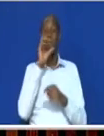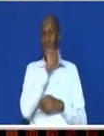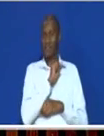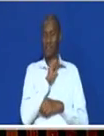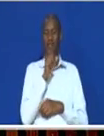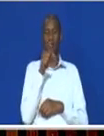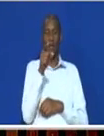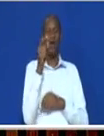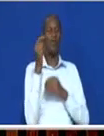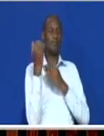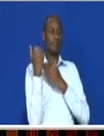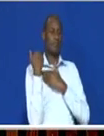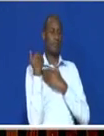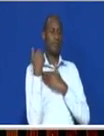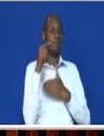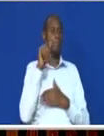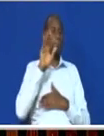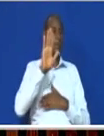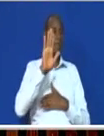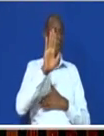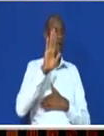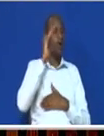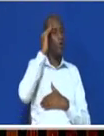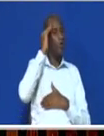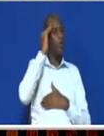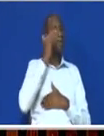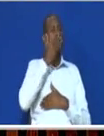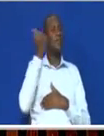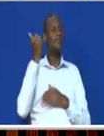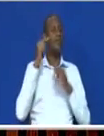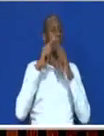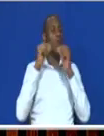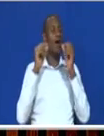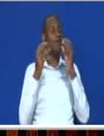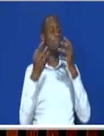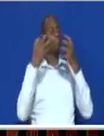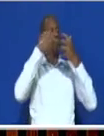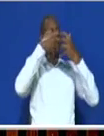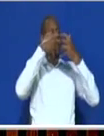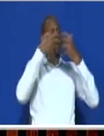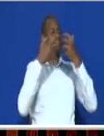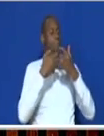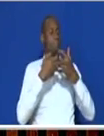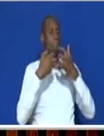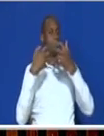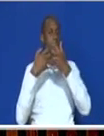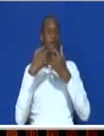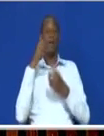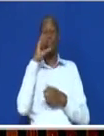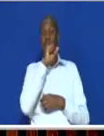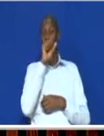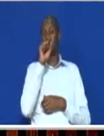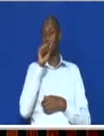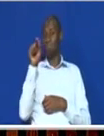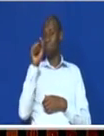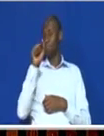upon you to know which is the best word to fit in those blank